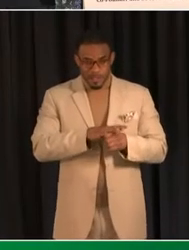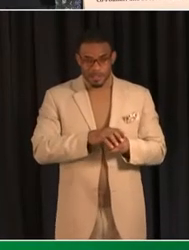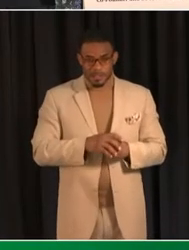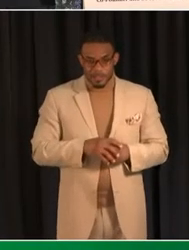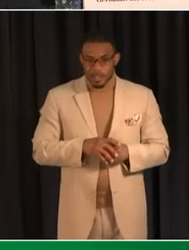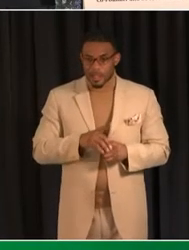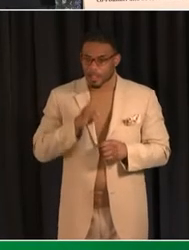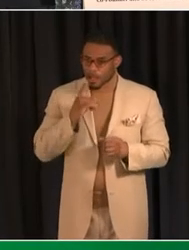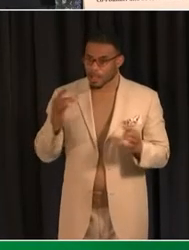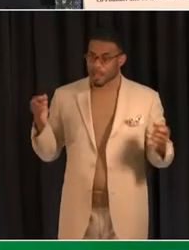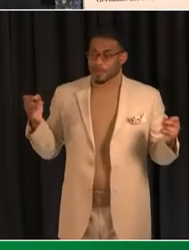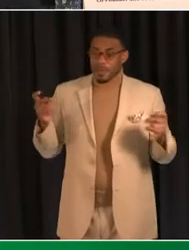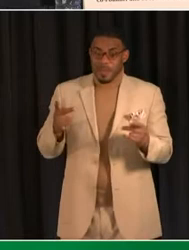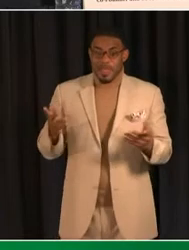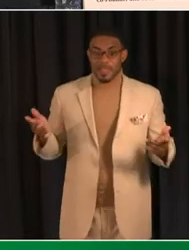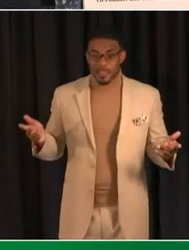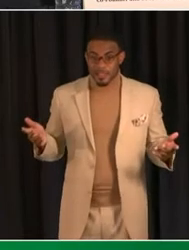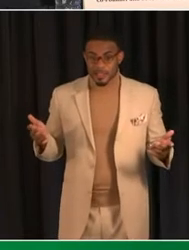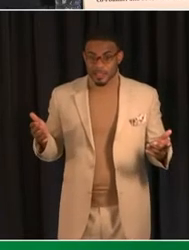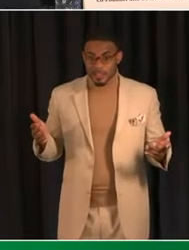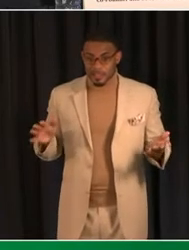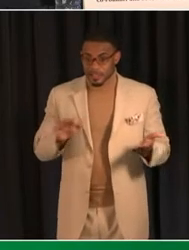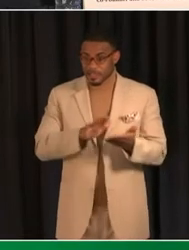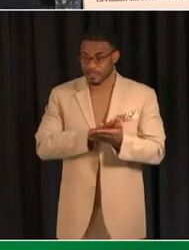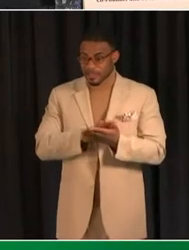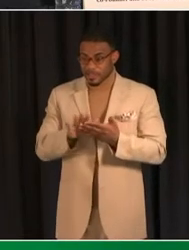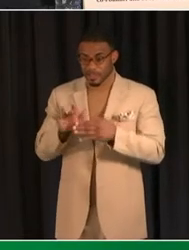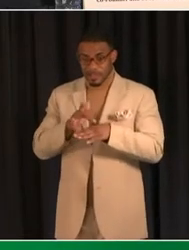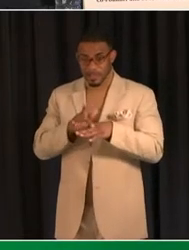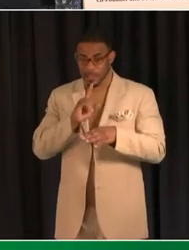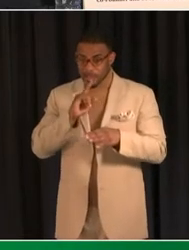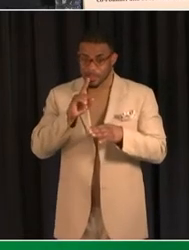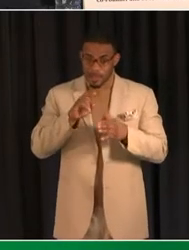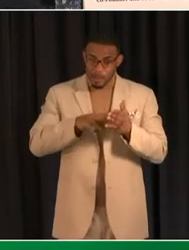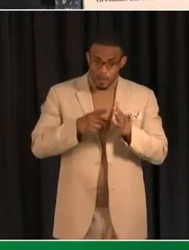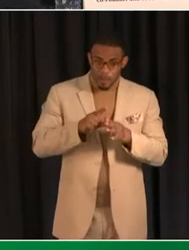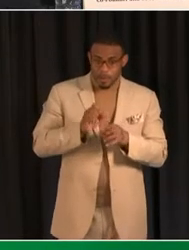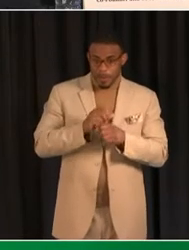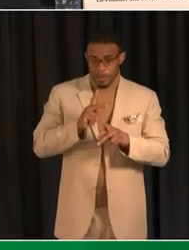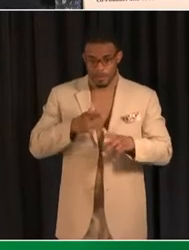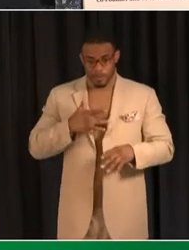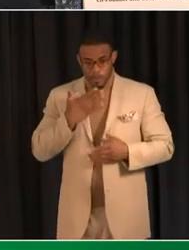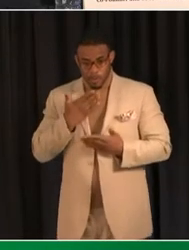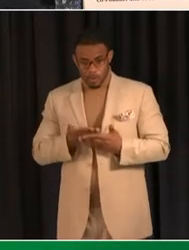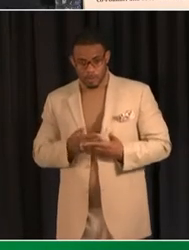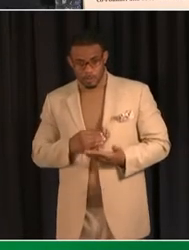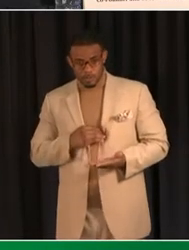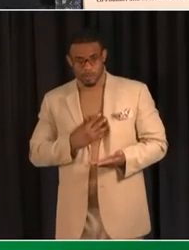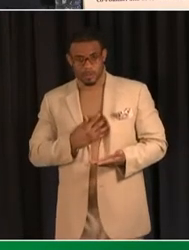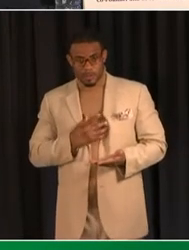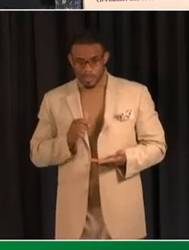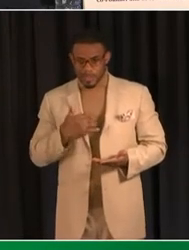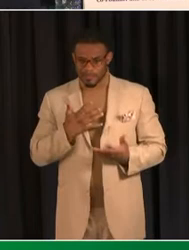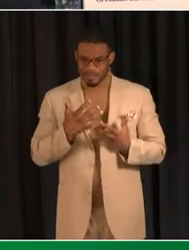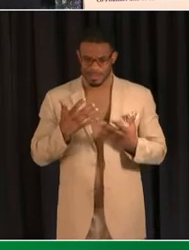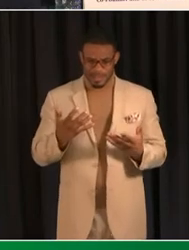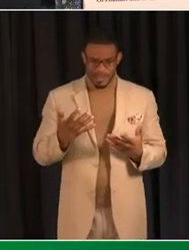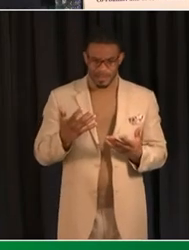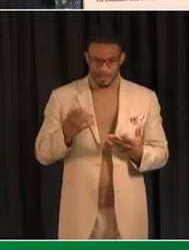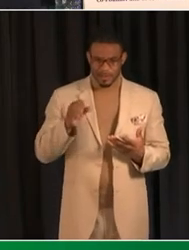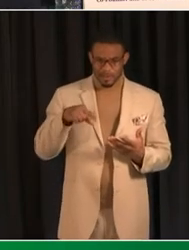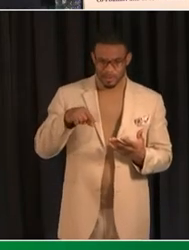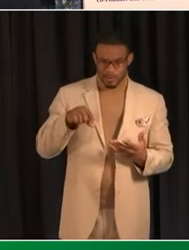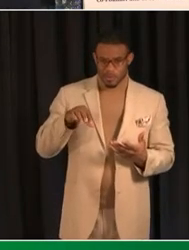industry are coming back. And these are spaces that are designed to make people feel good, but they have a